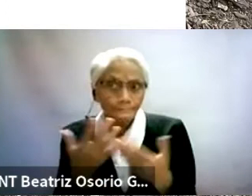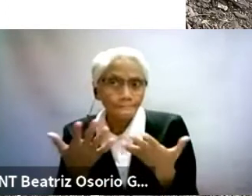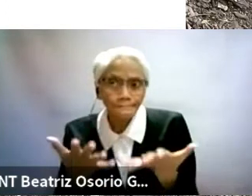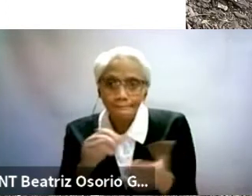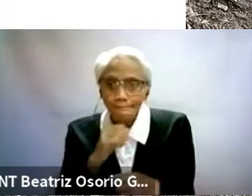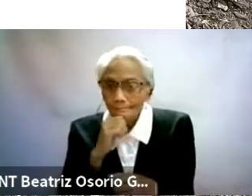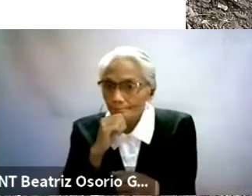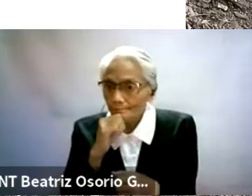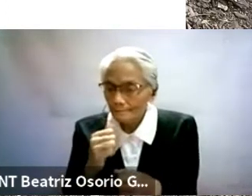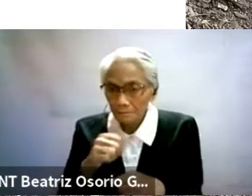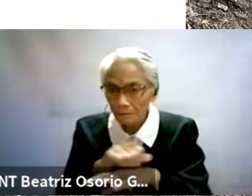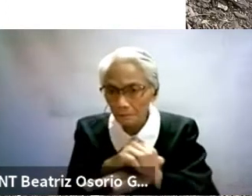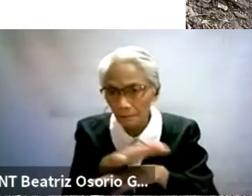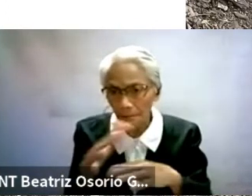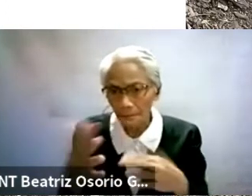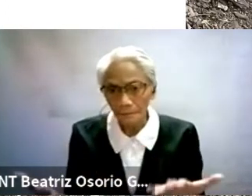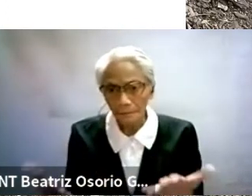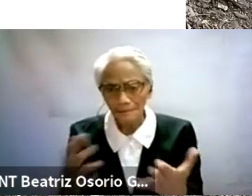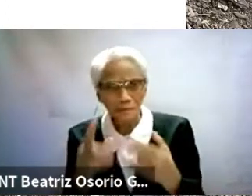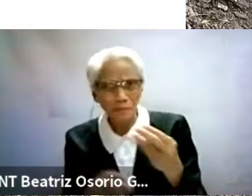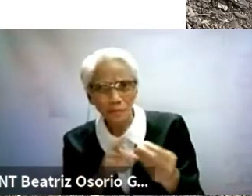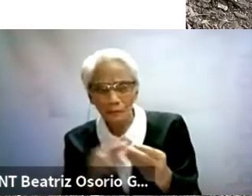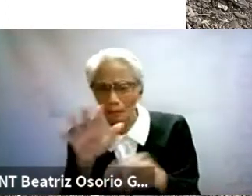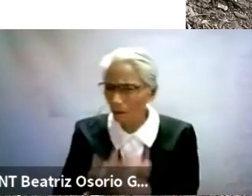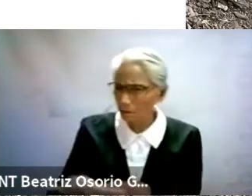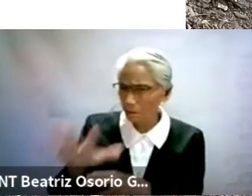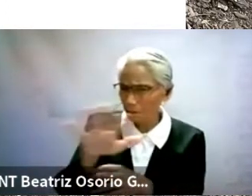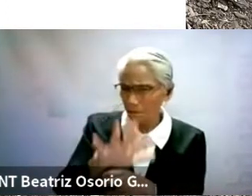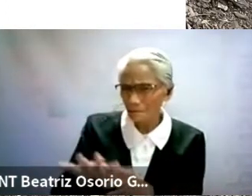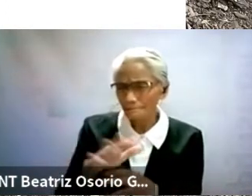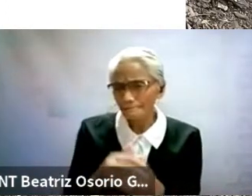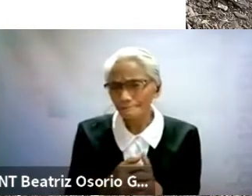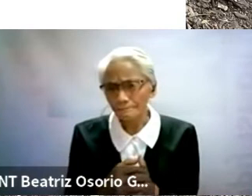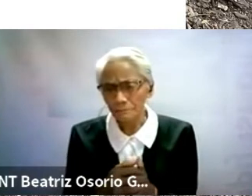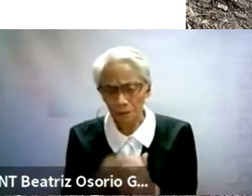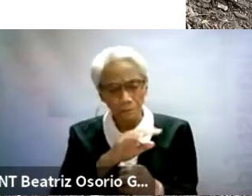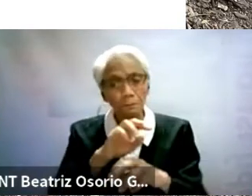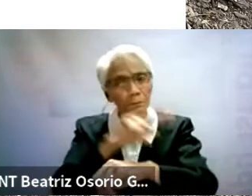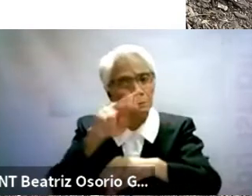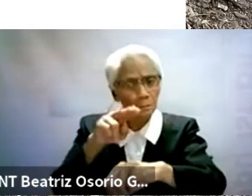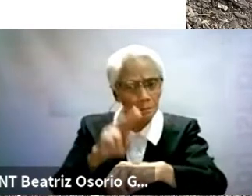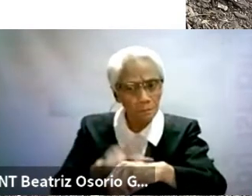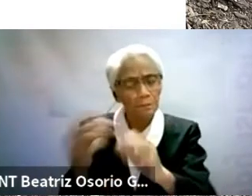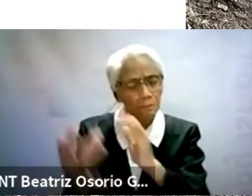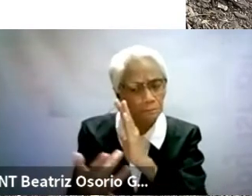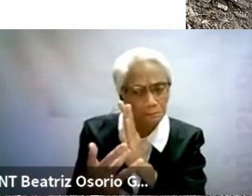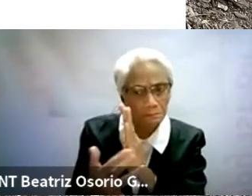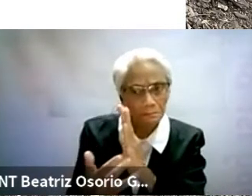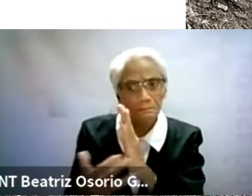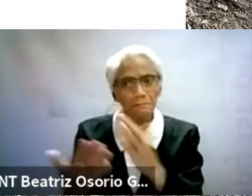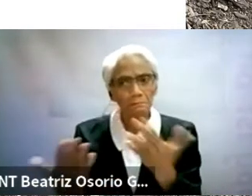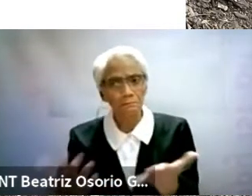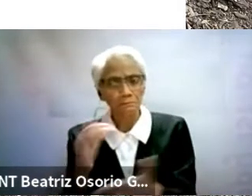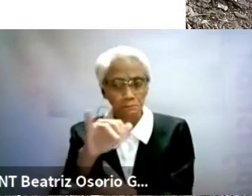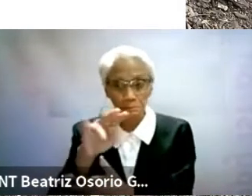multi-stakeholder debates about the digital environment, about the nature of technological innovation, and